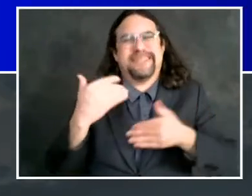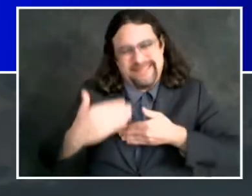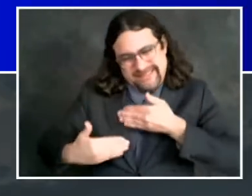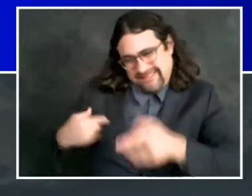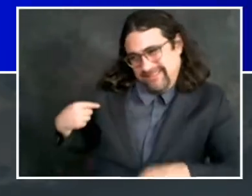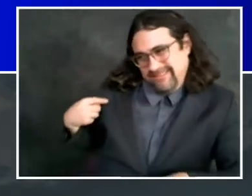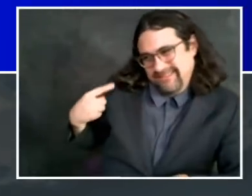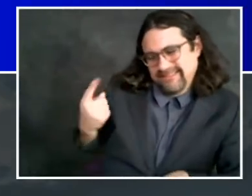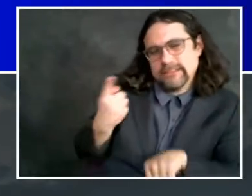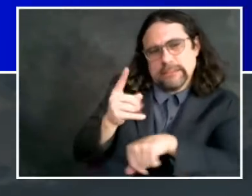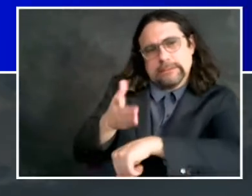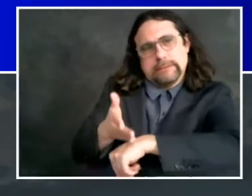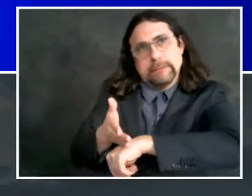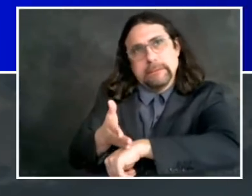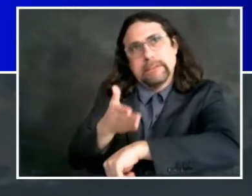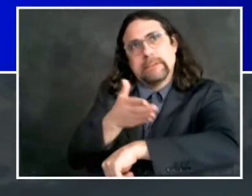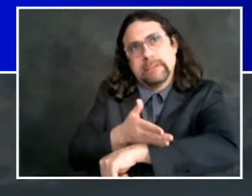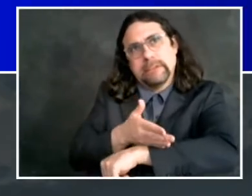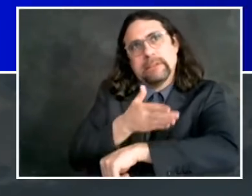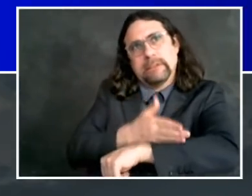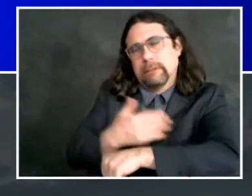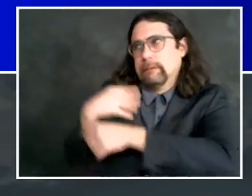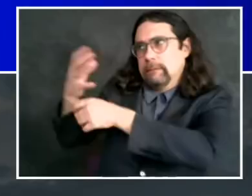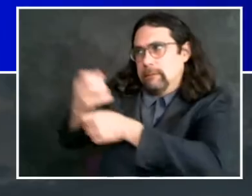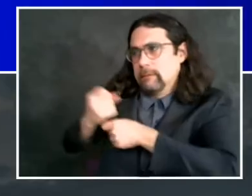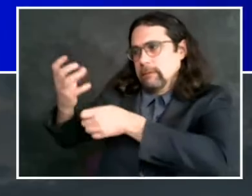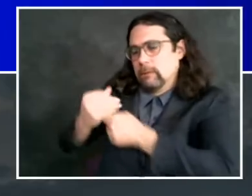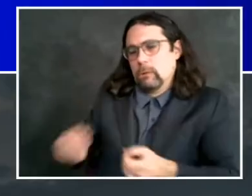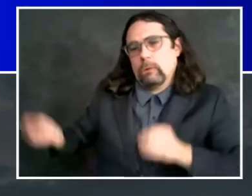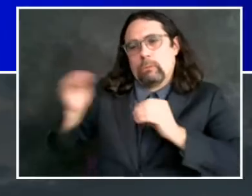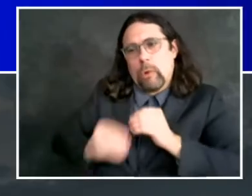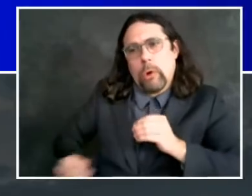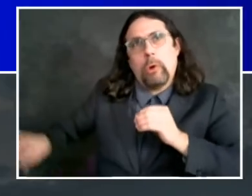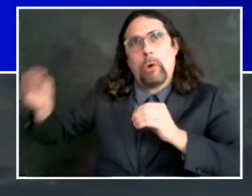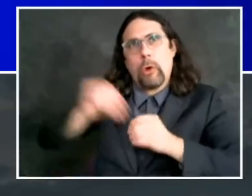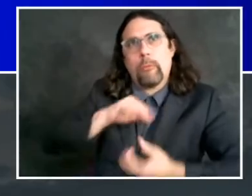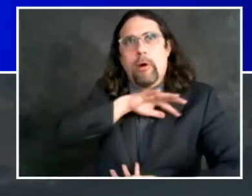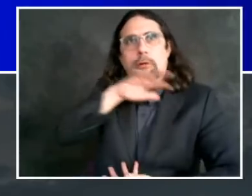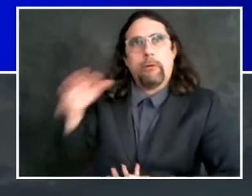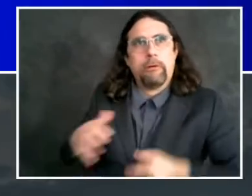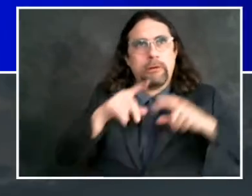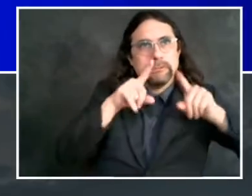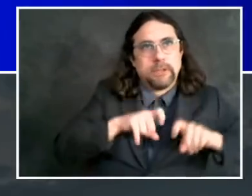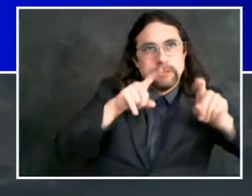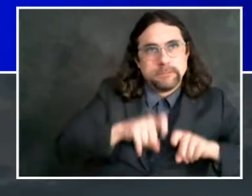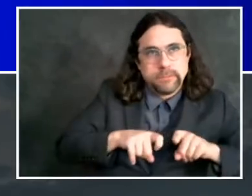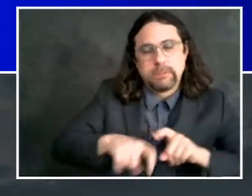more of. We finally are getting this to grow into something much more important and bigger